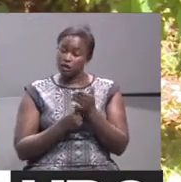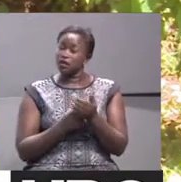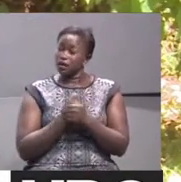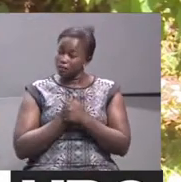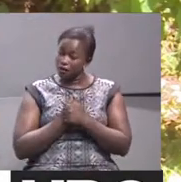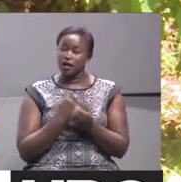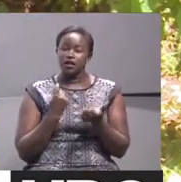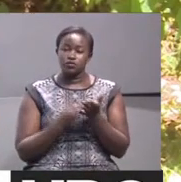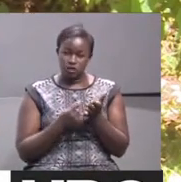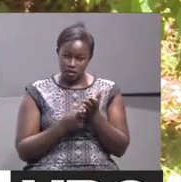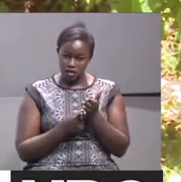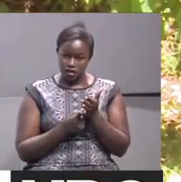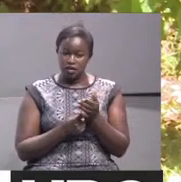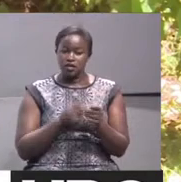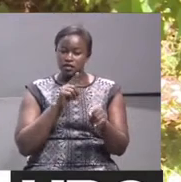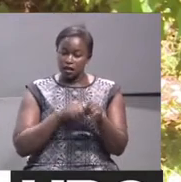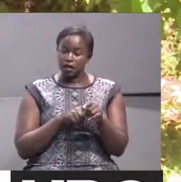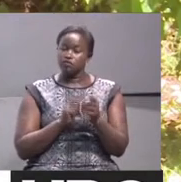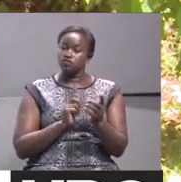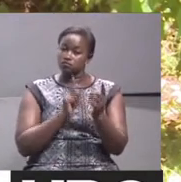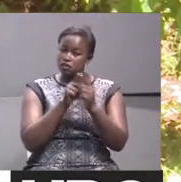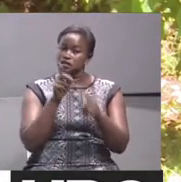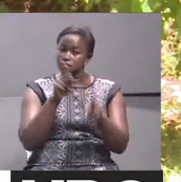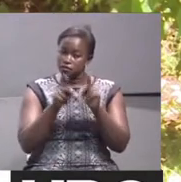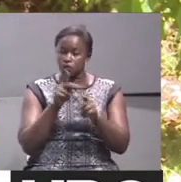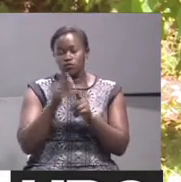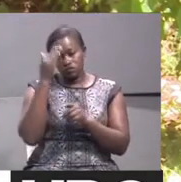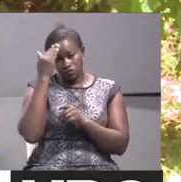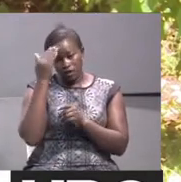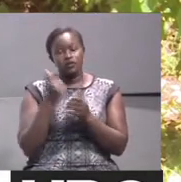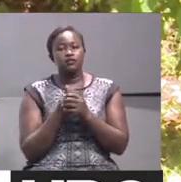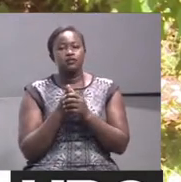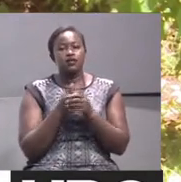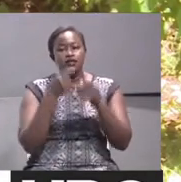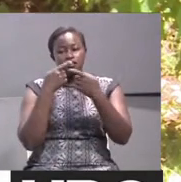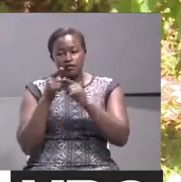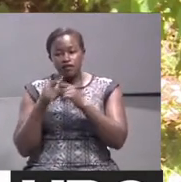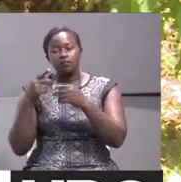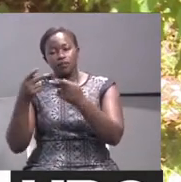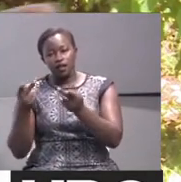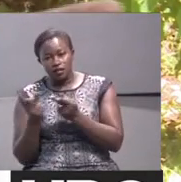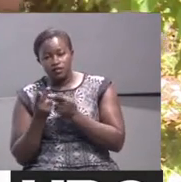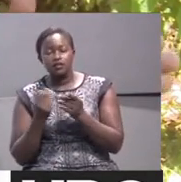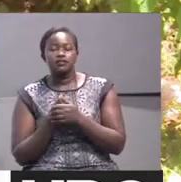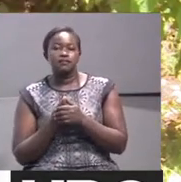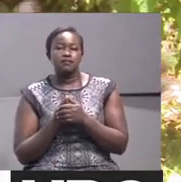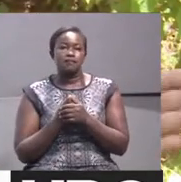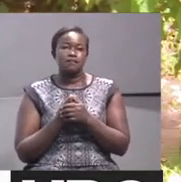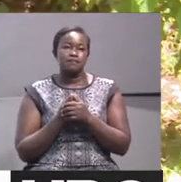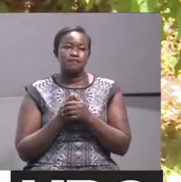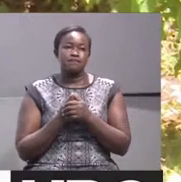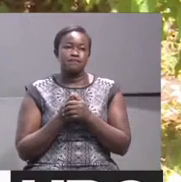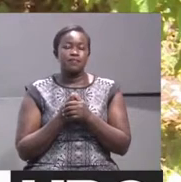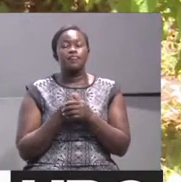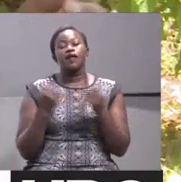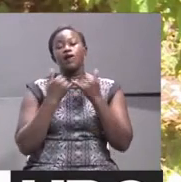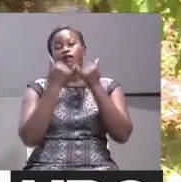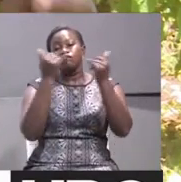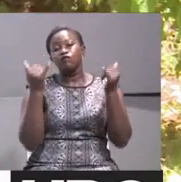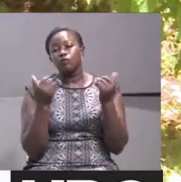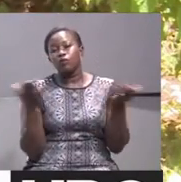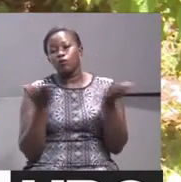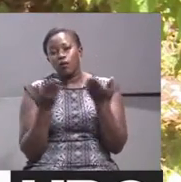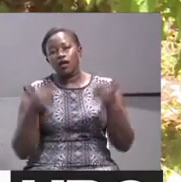Budunaba kusawa yokusinka n'abantu era tumanyi mbitundu ebyo byenjawulo. Bali mu kubate babategeeza wawe